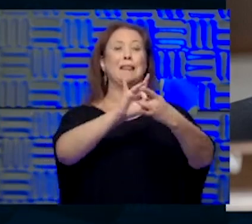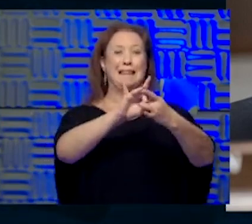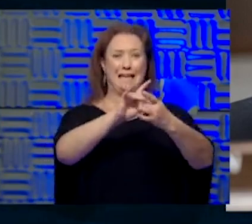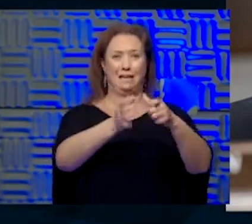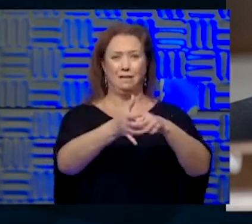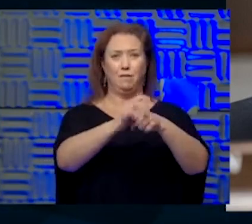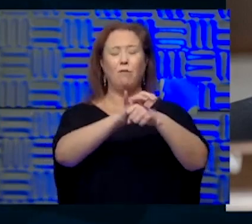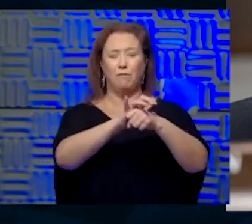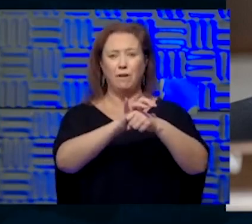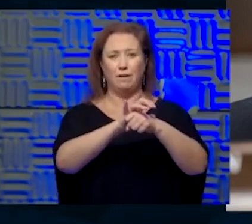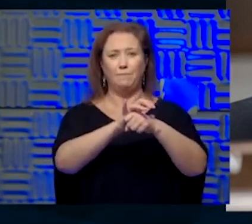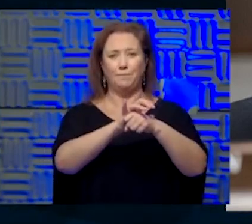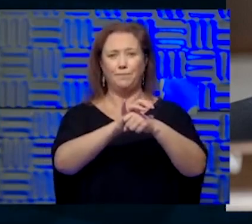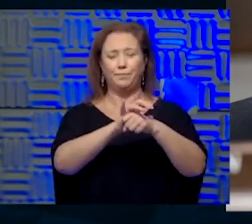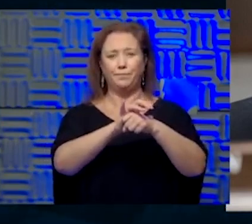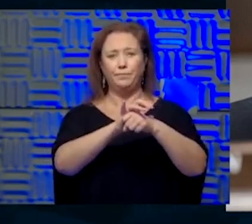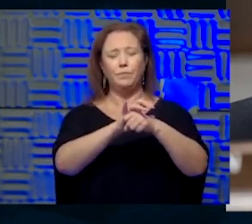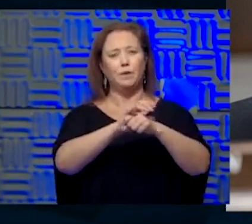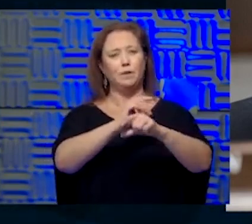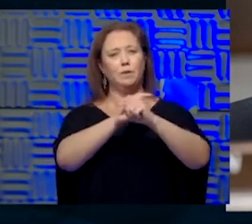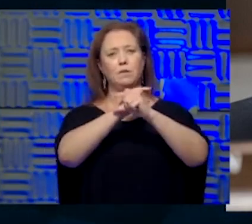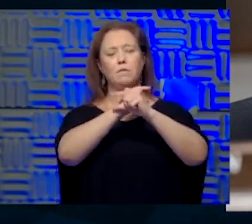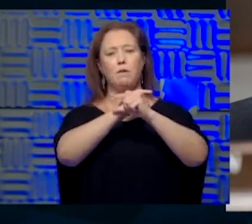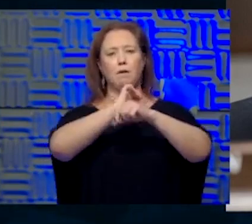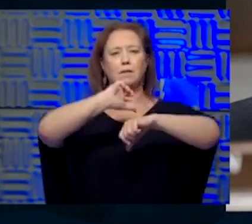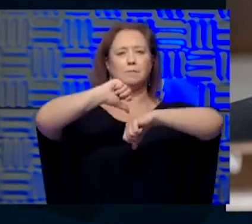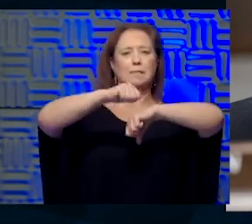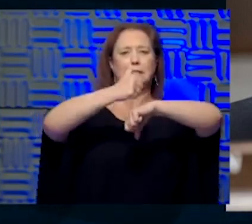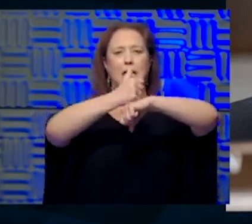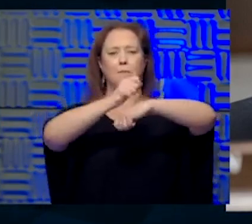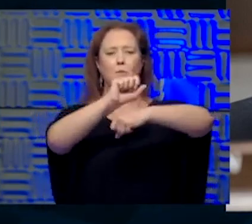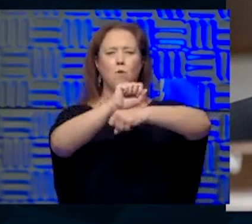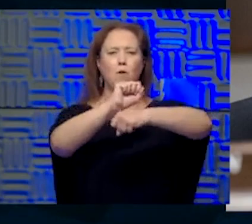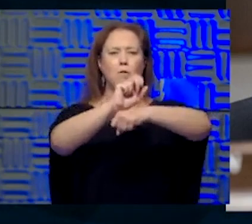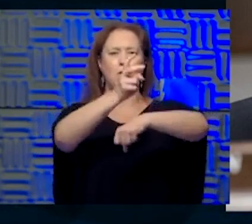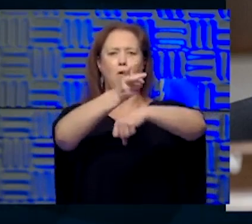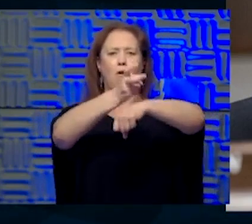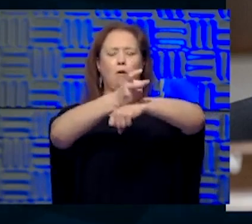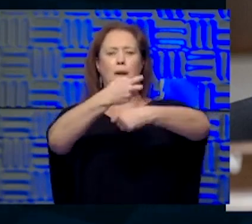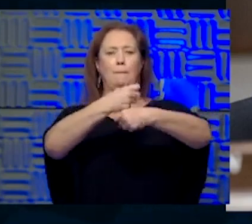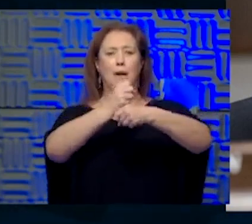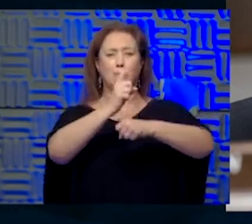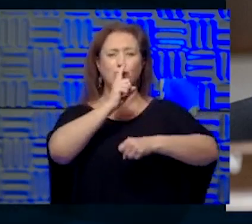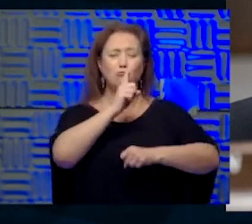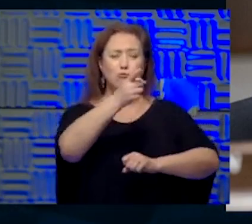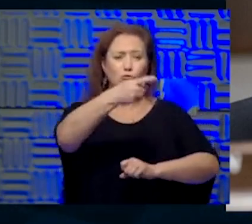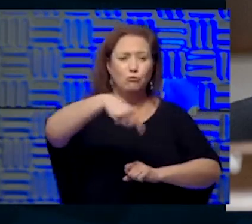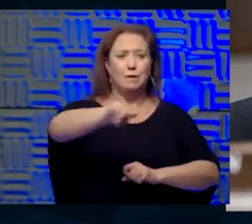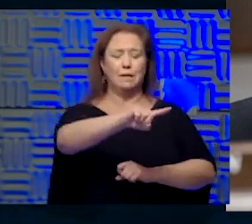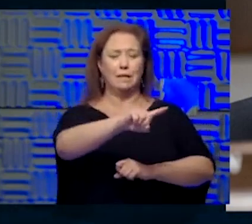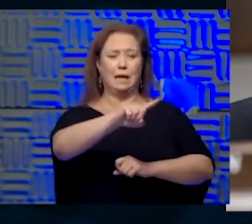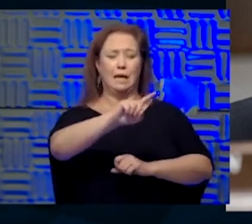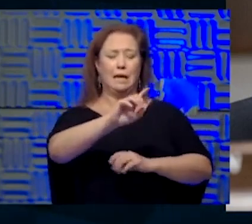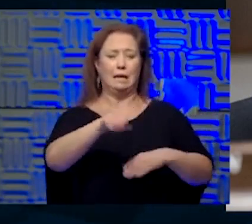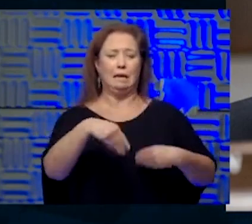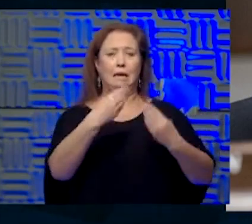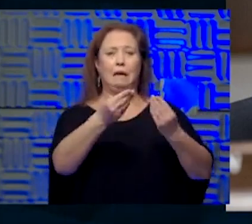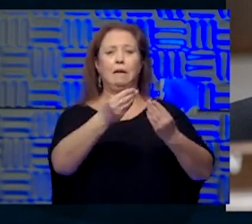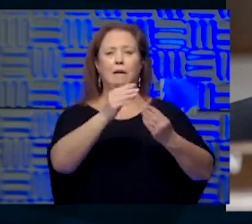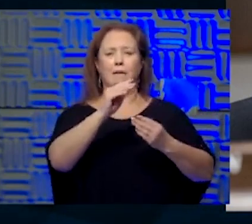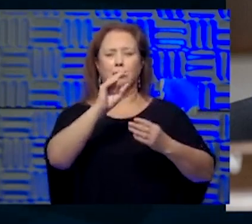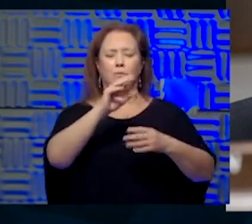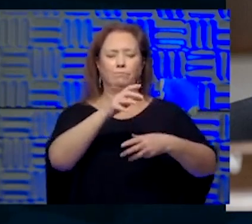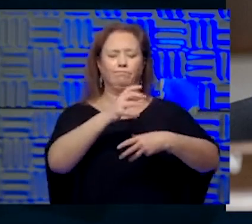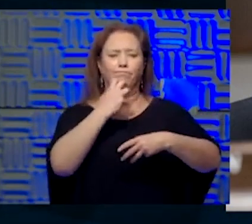COVID-19. The Guard has been mobilized. We worked hard to make certain that they get the federal care and treatment,